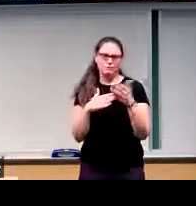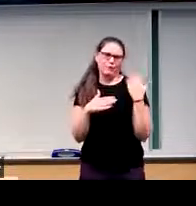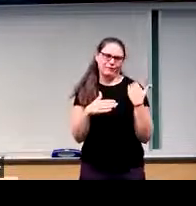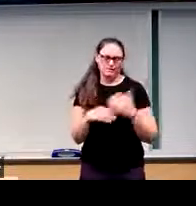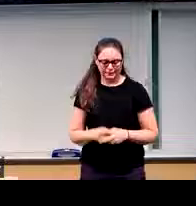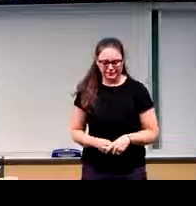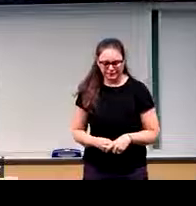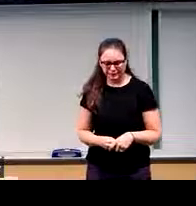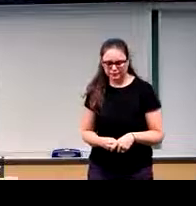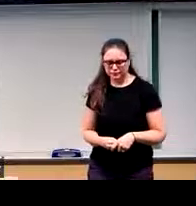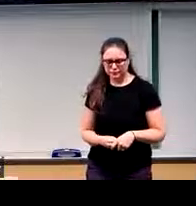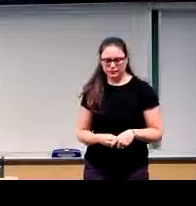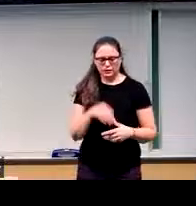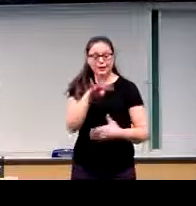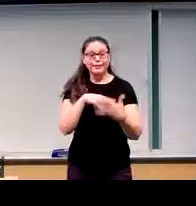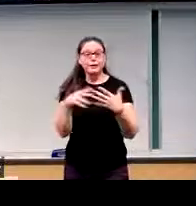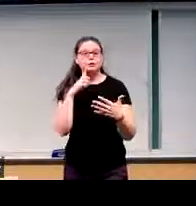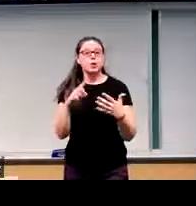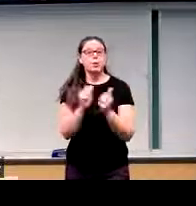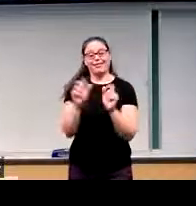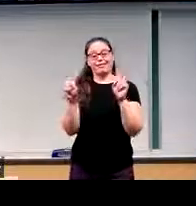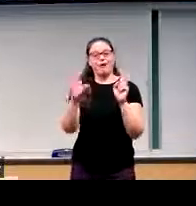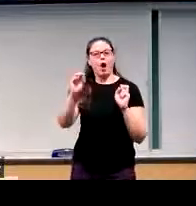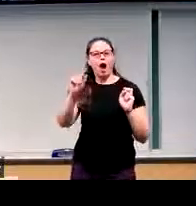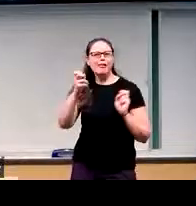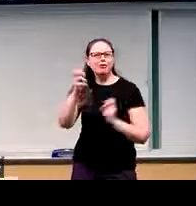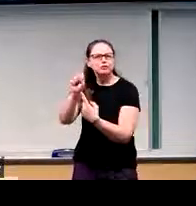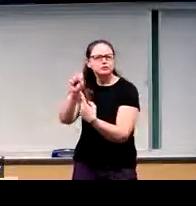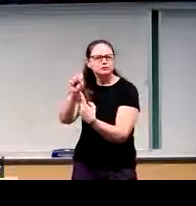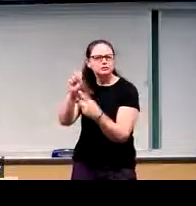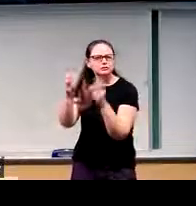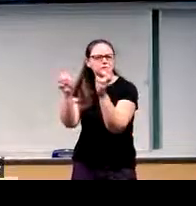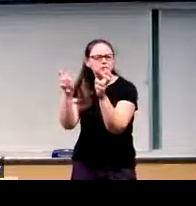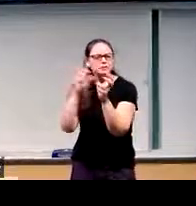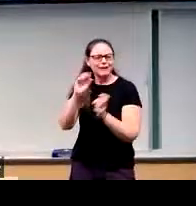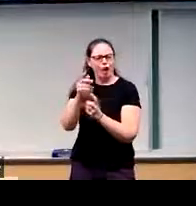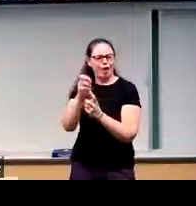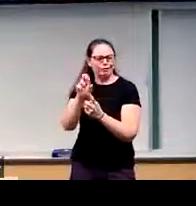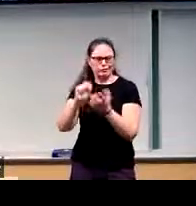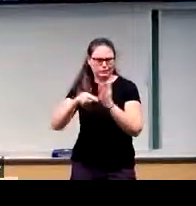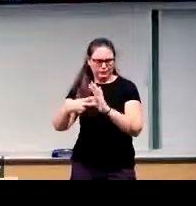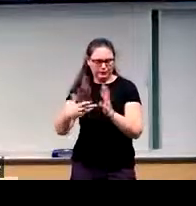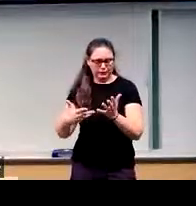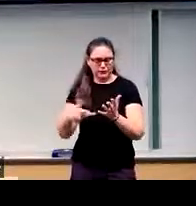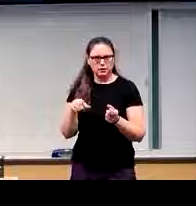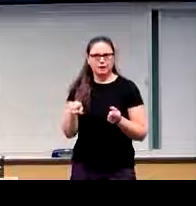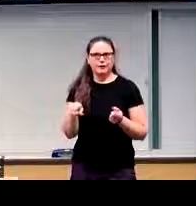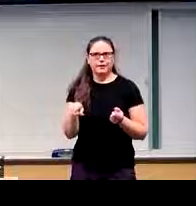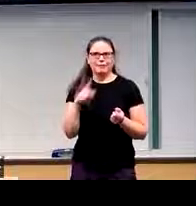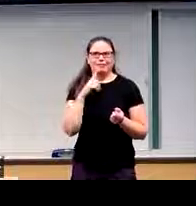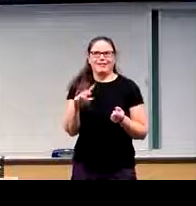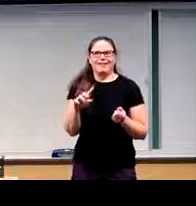So this graph shows social engagement with others over time, and others is just a catch-all